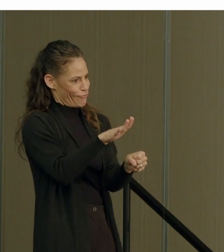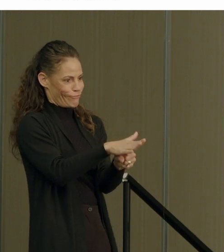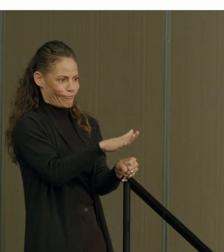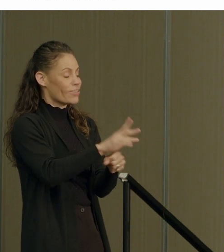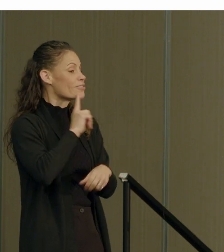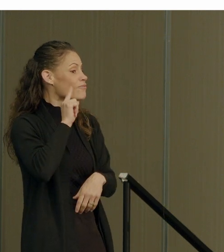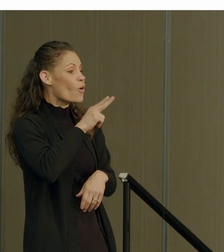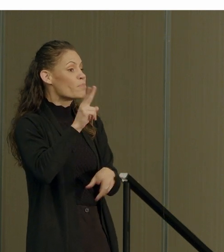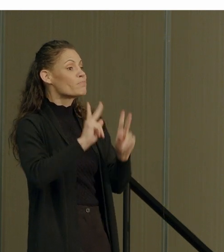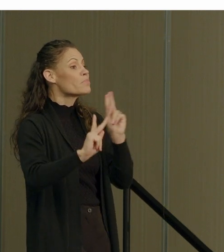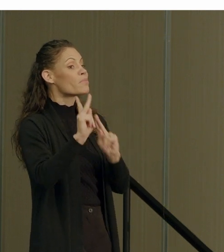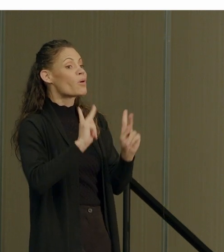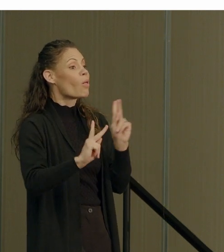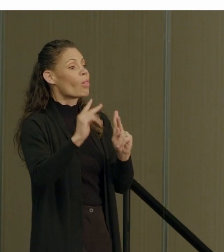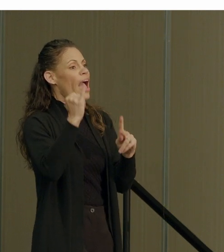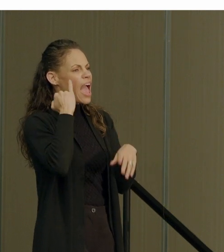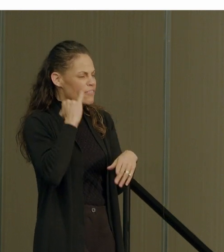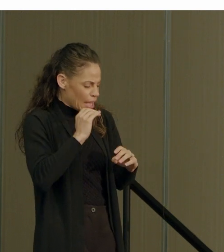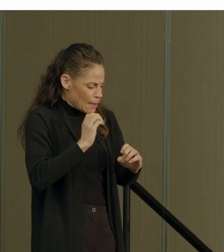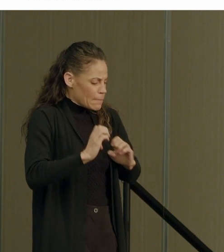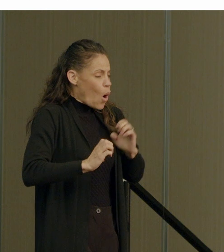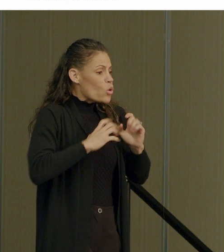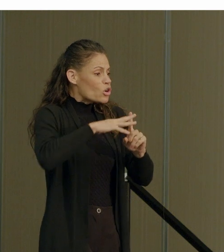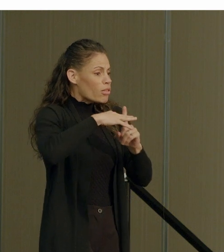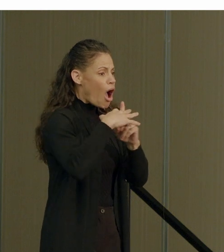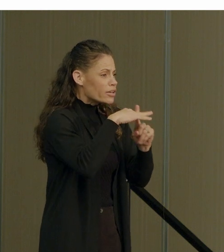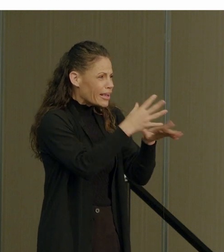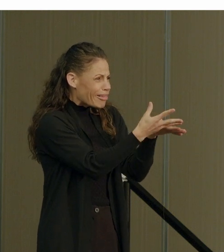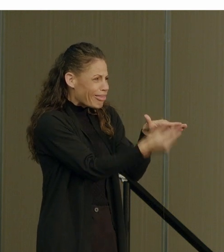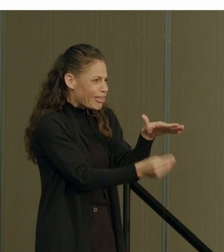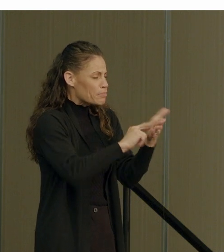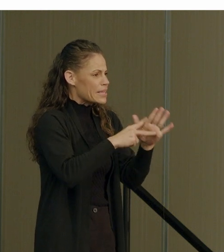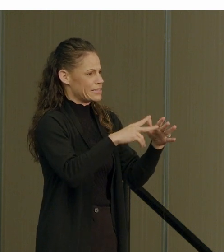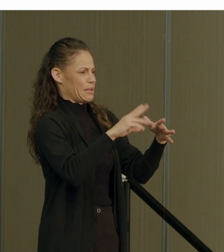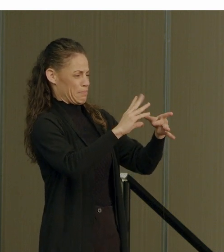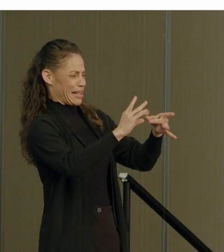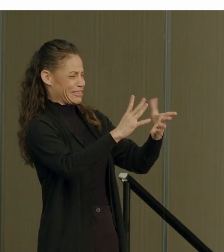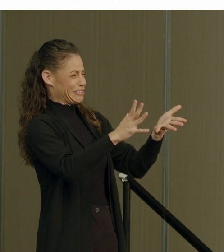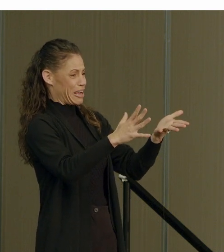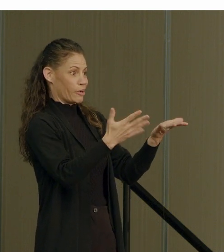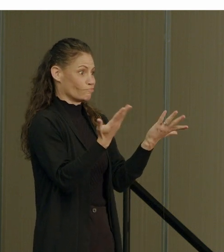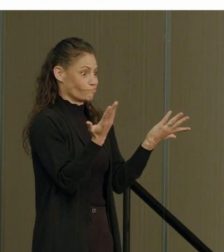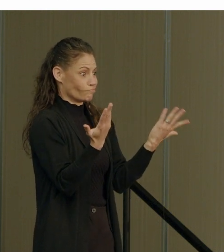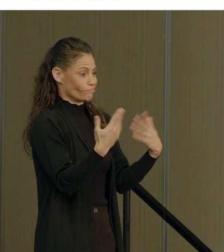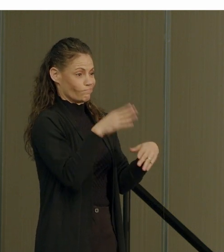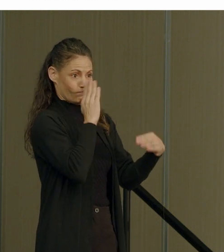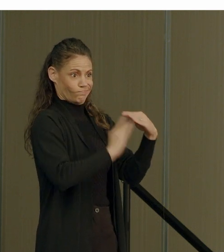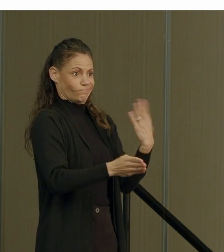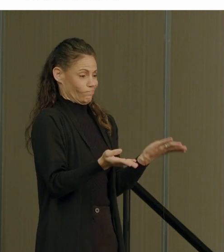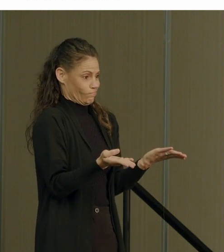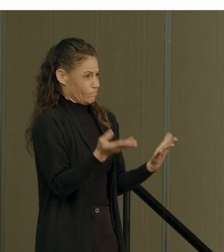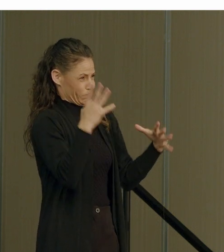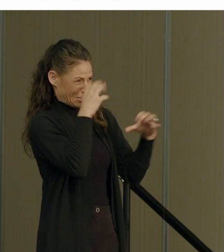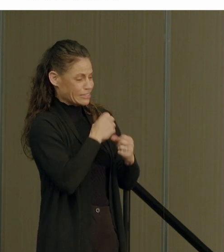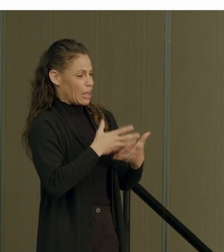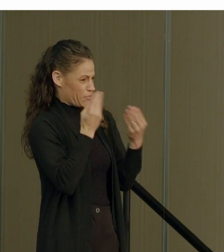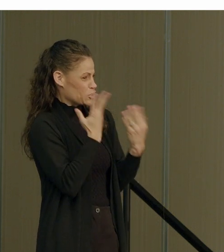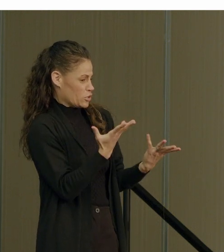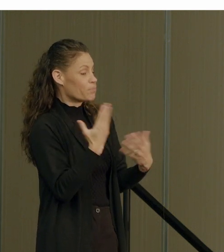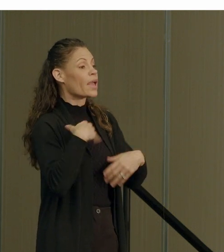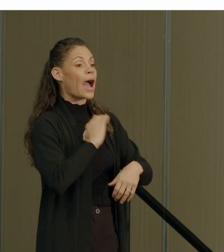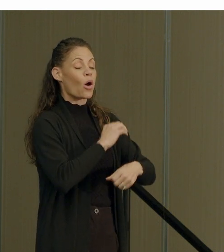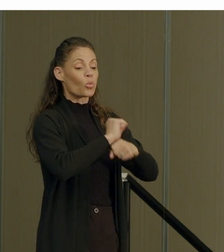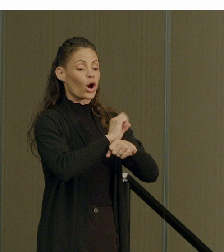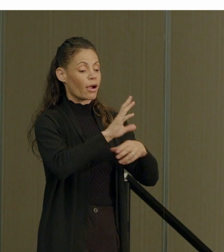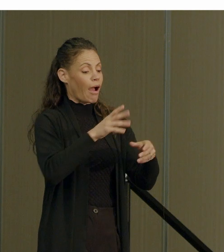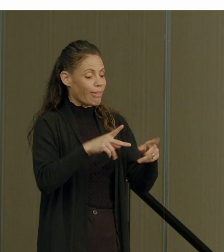hearing people, missing emotional context means missing a huge part of the message. Our work restores that connection, allowing for more meaningful